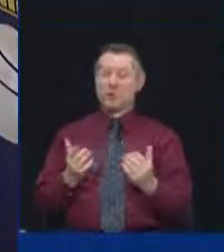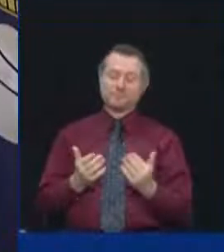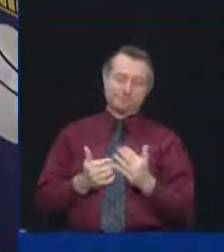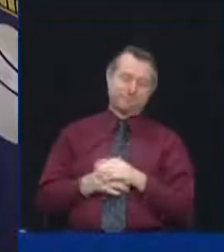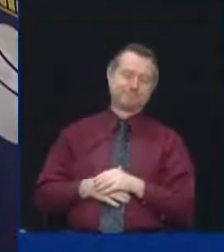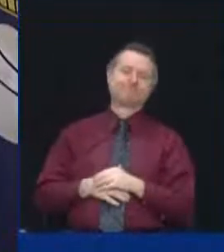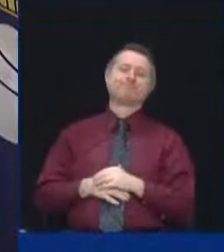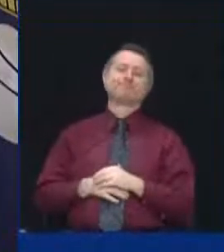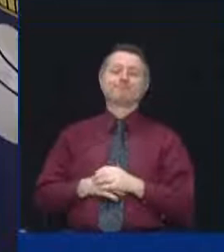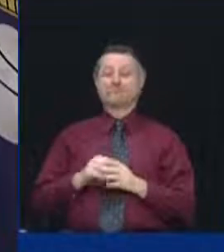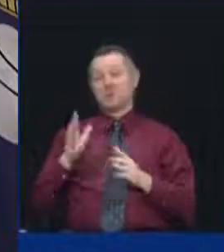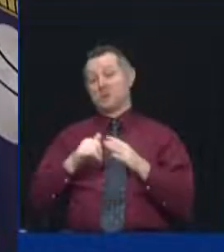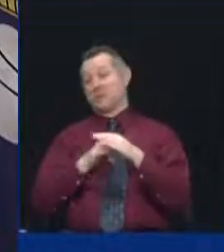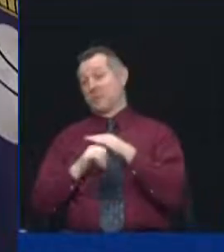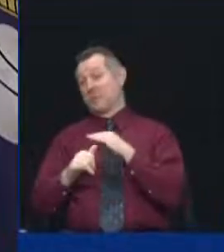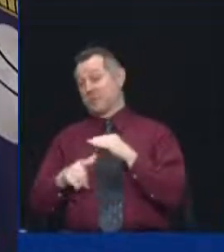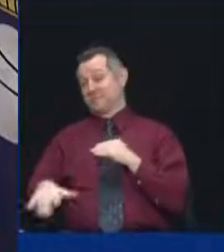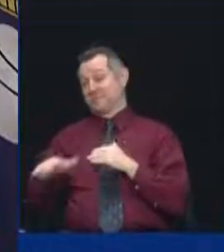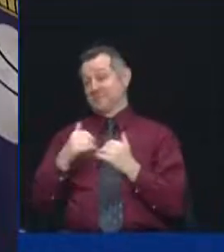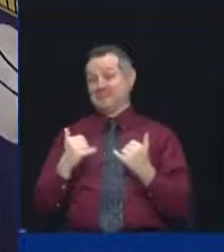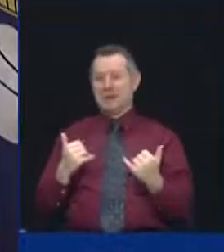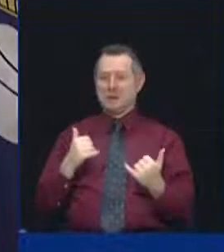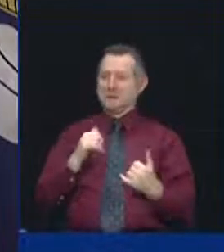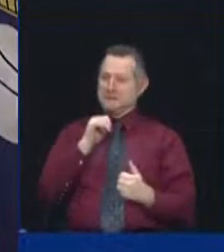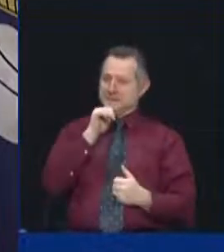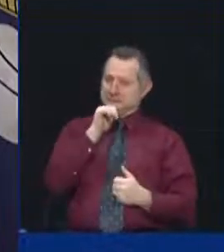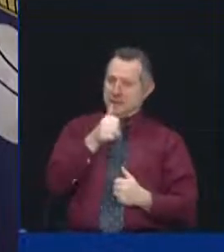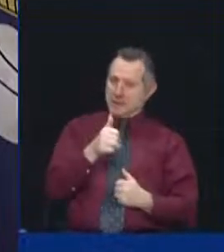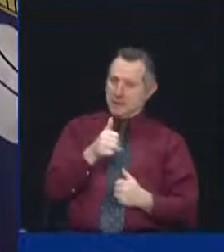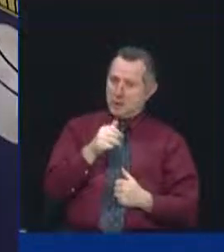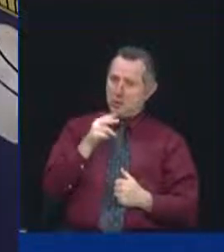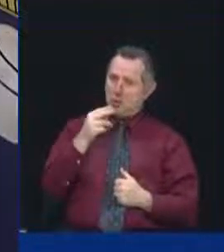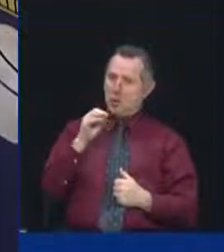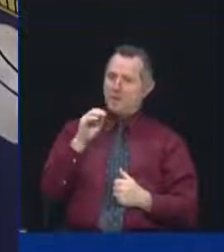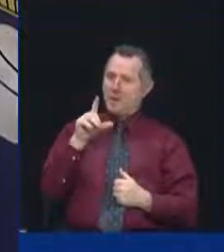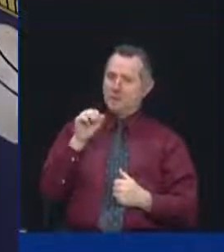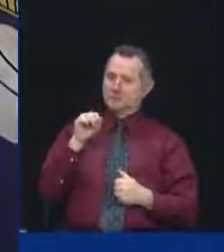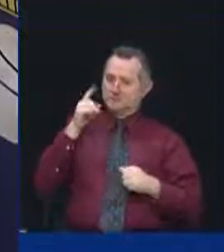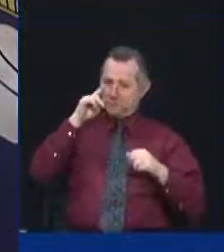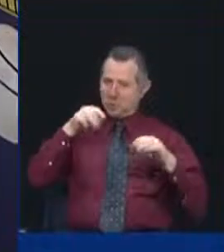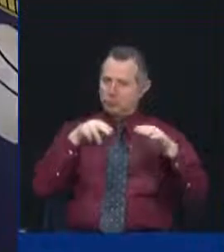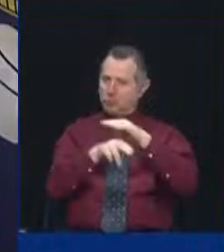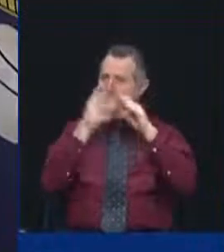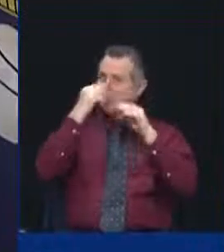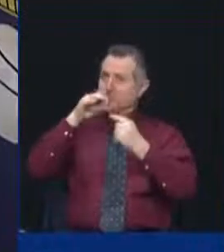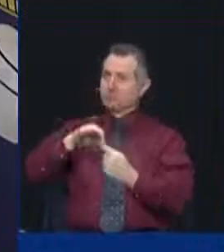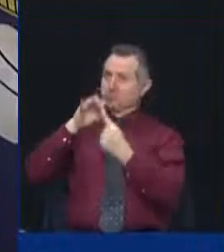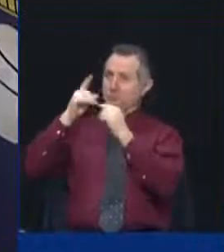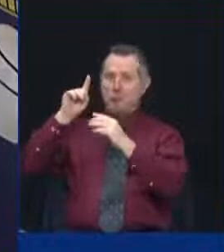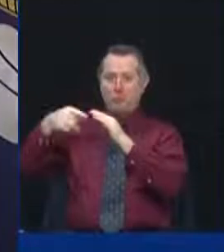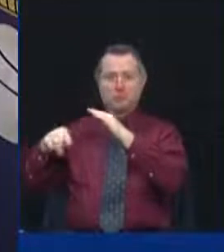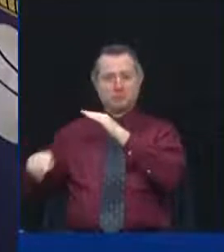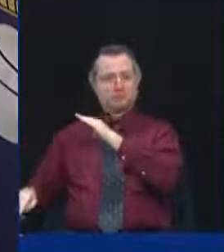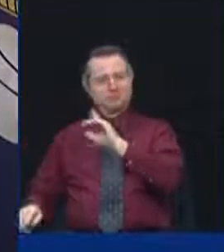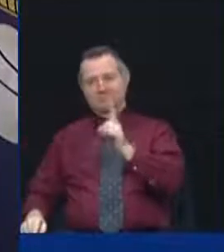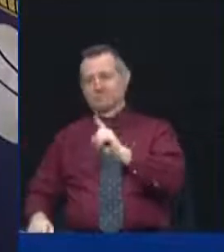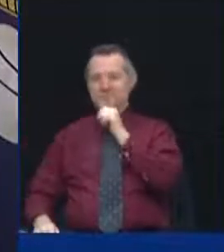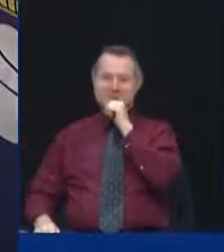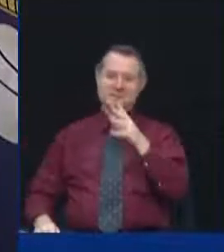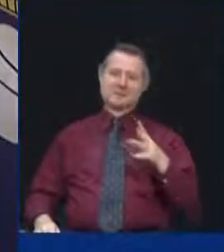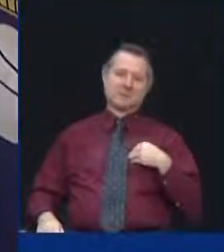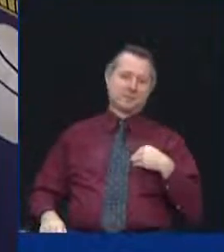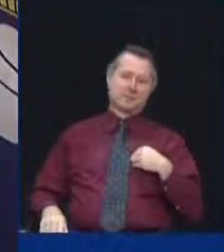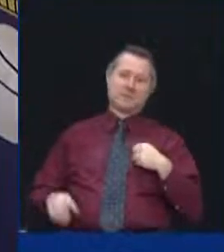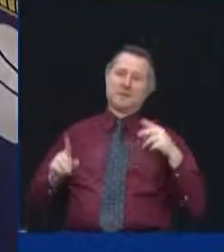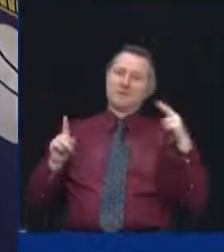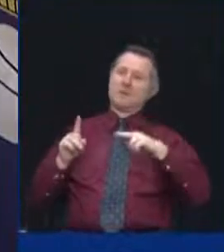the subway system is not a homeless shelter. And I reject this whole notion of people